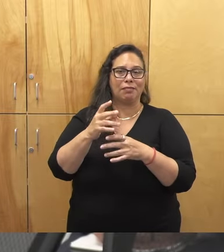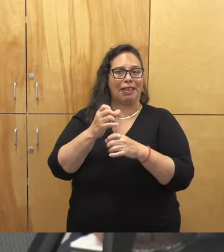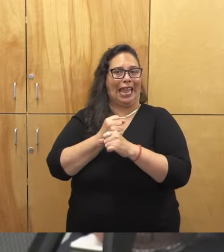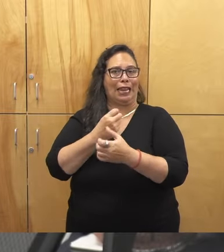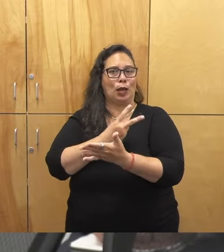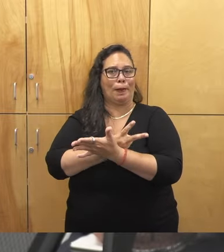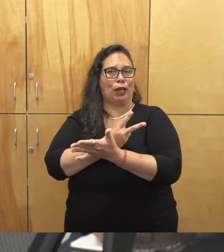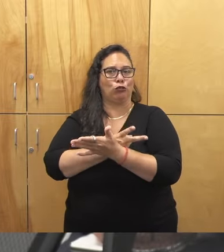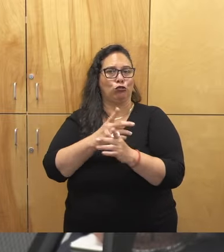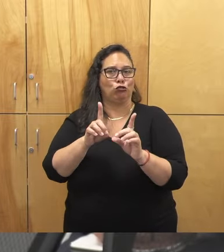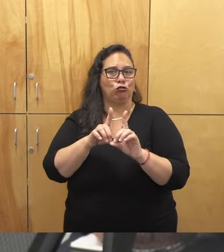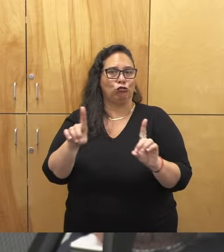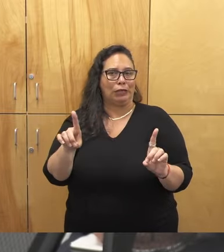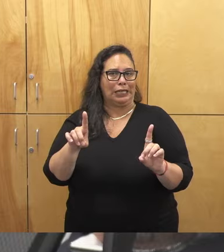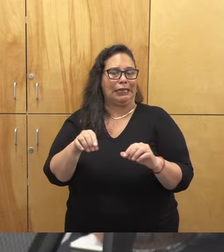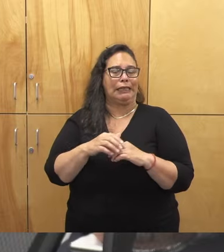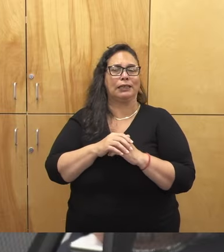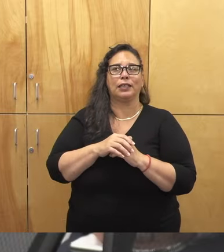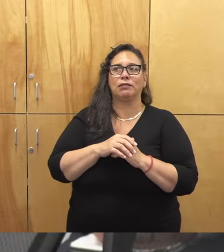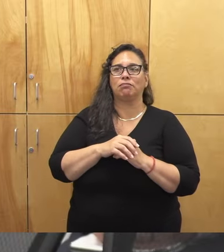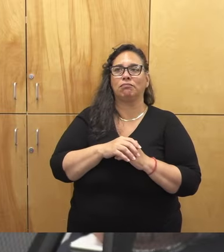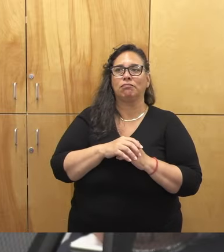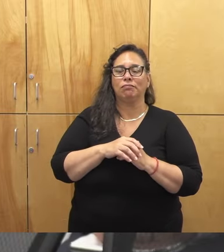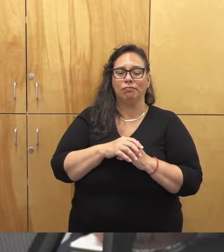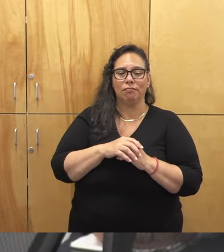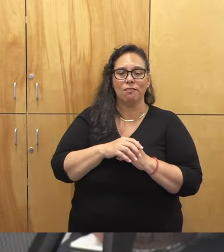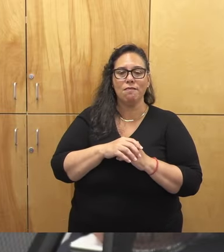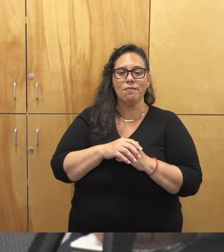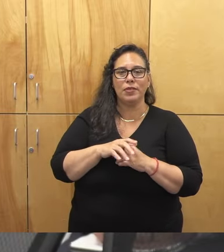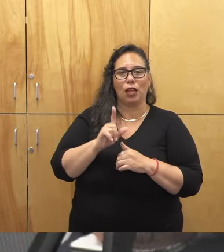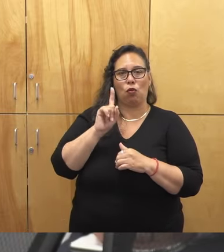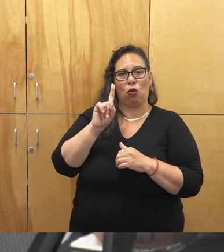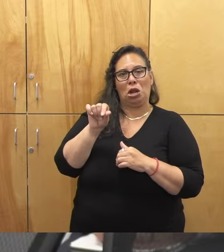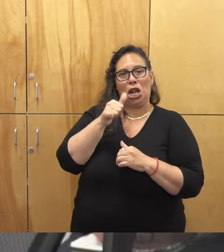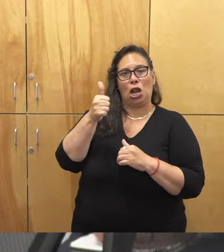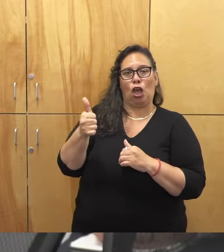and one of them their doctorate.